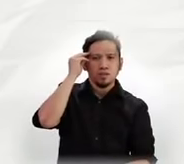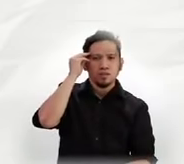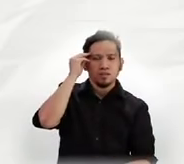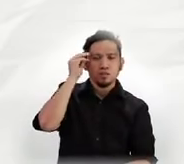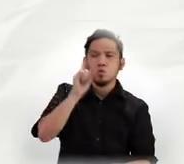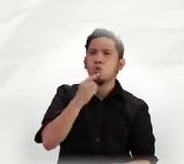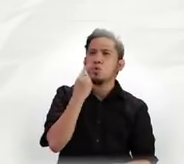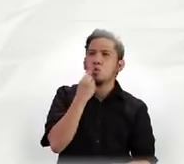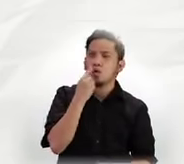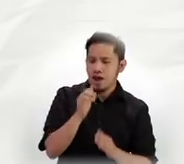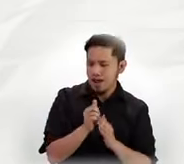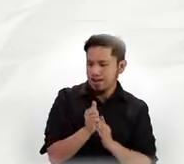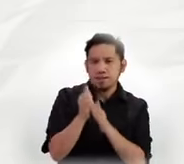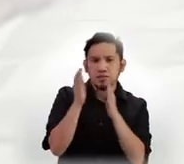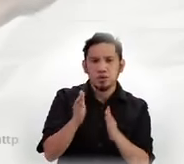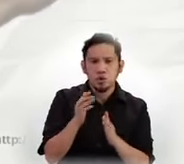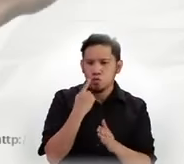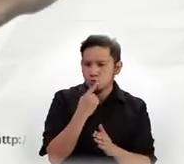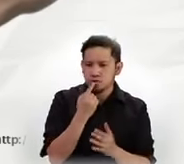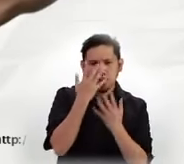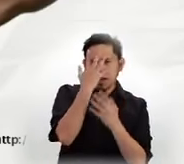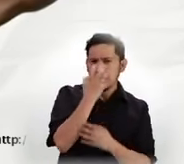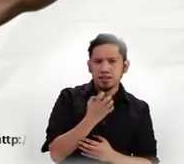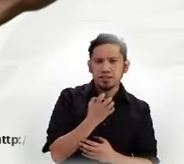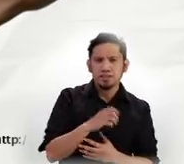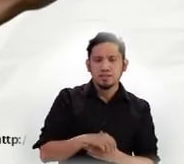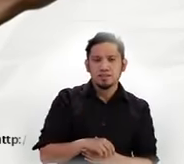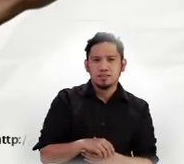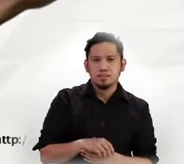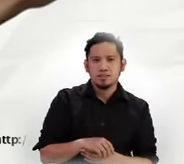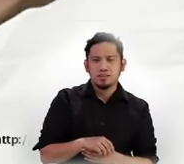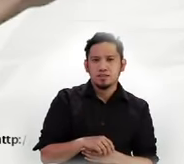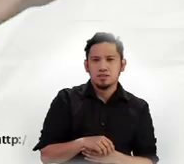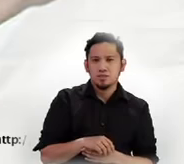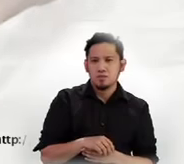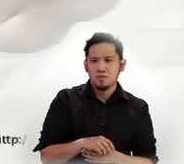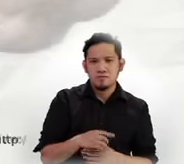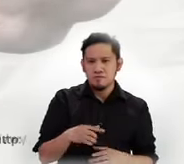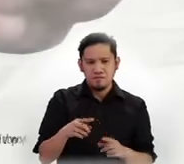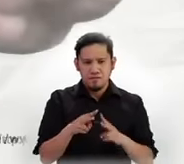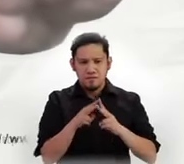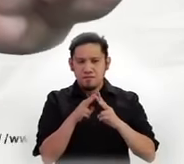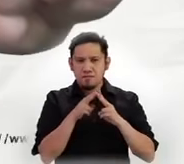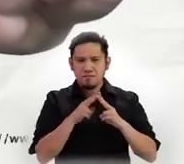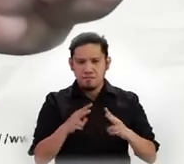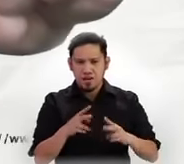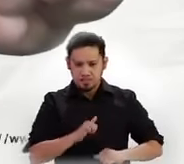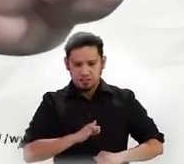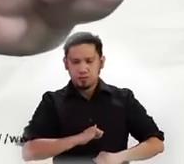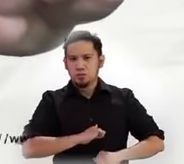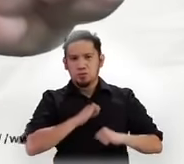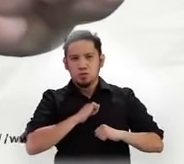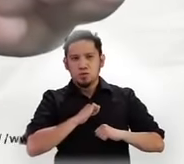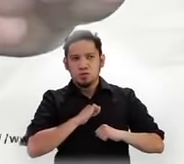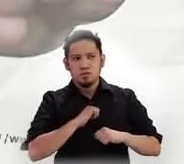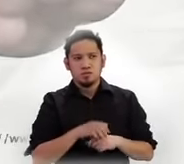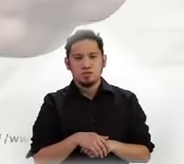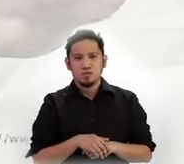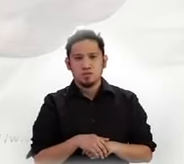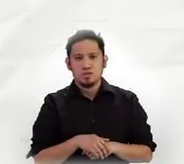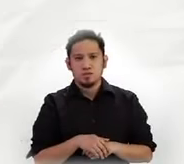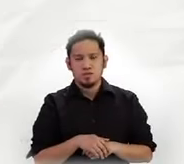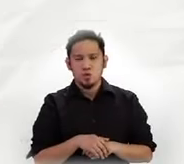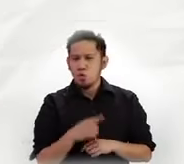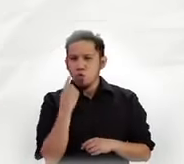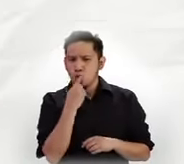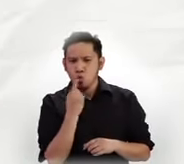our mind is a leader who is angry, who is vindictive, who is proud,